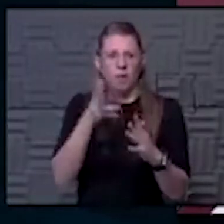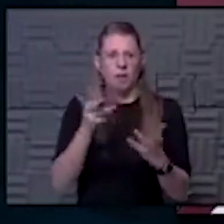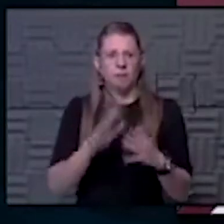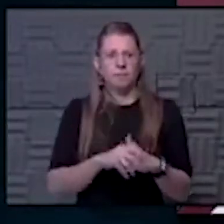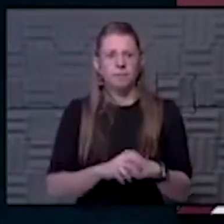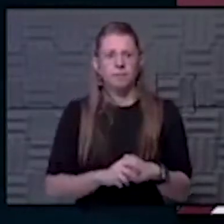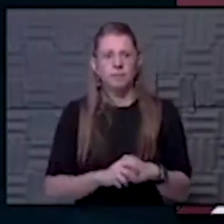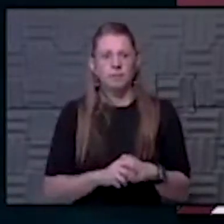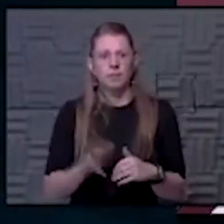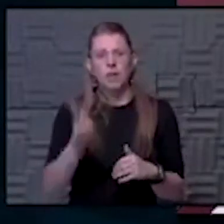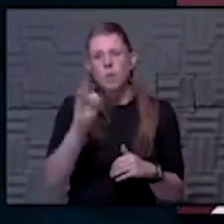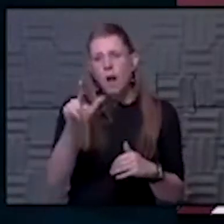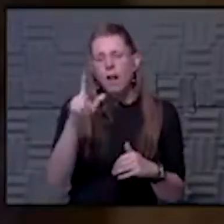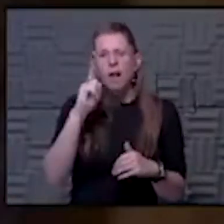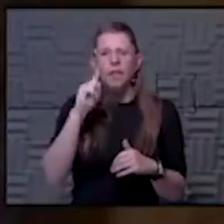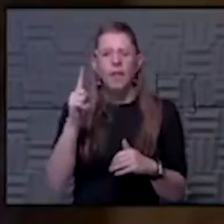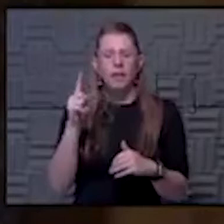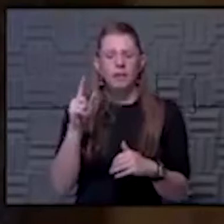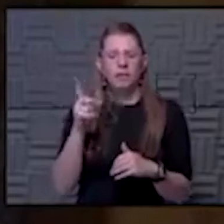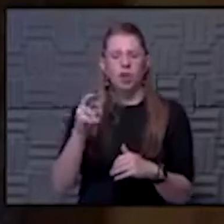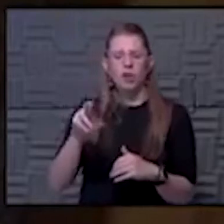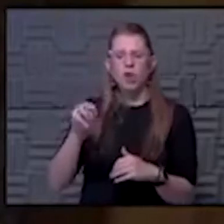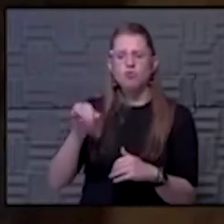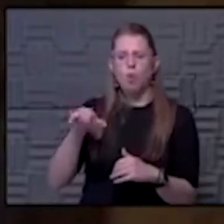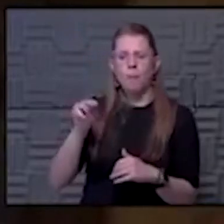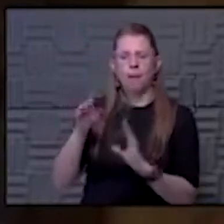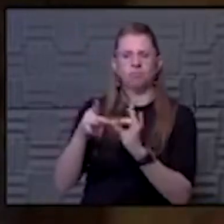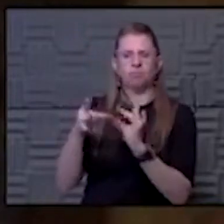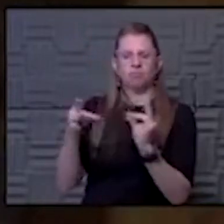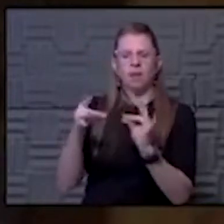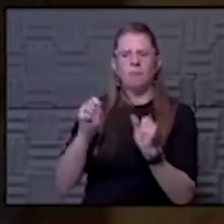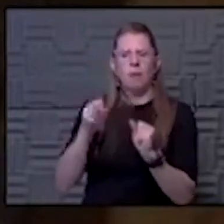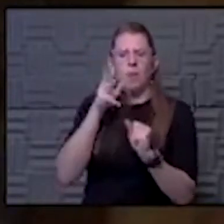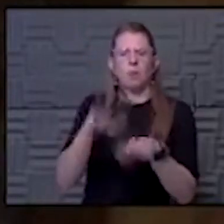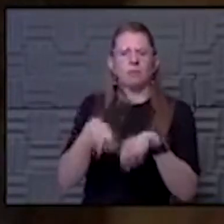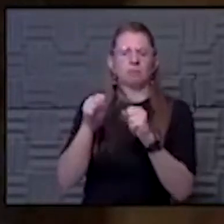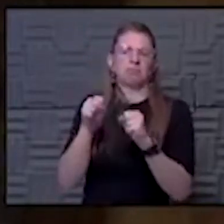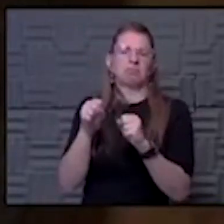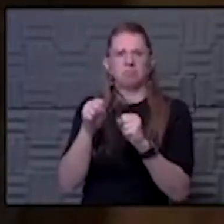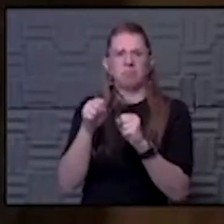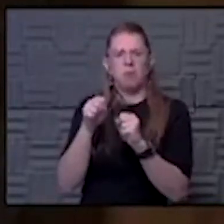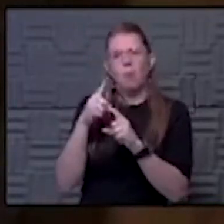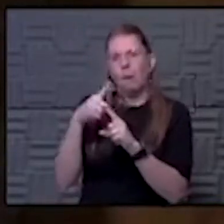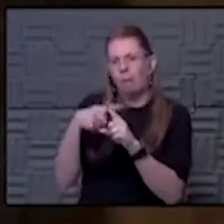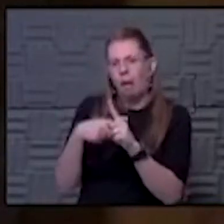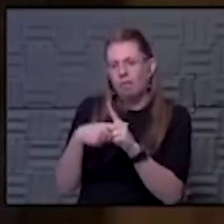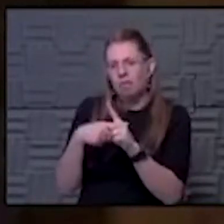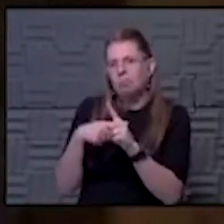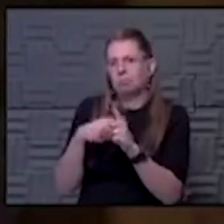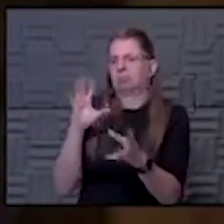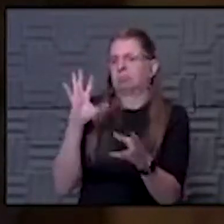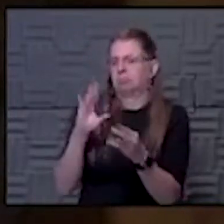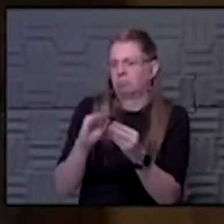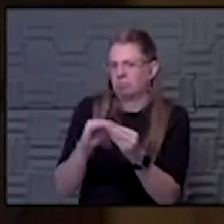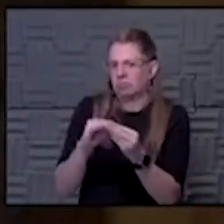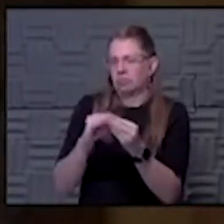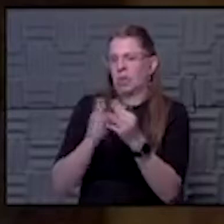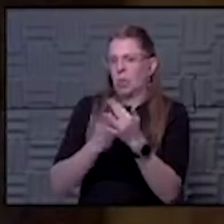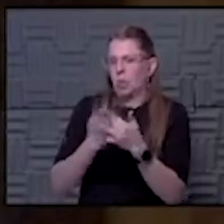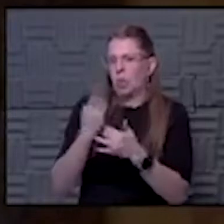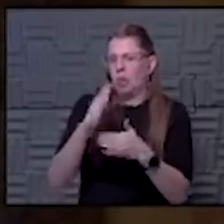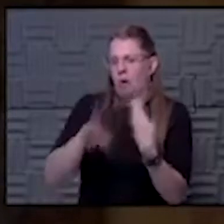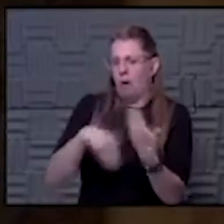Well, like I think Dr. Norman just said, it's going to take us probably the first month or so to get through